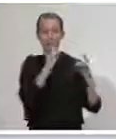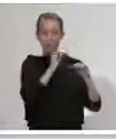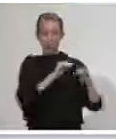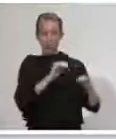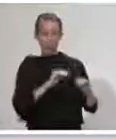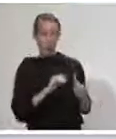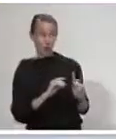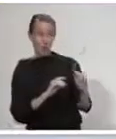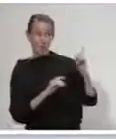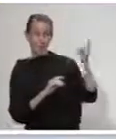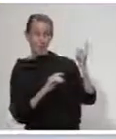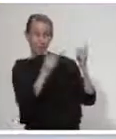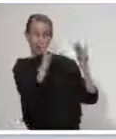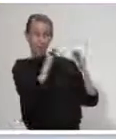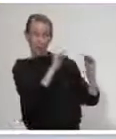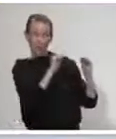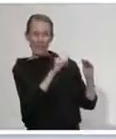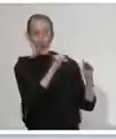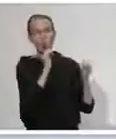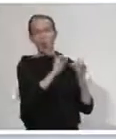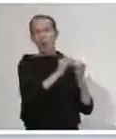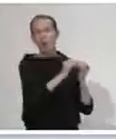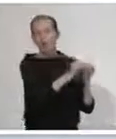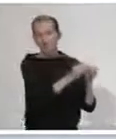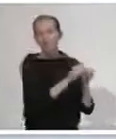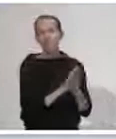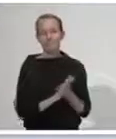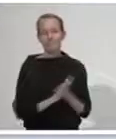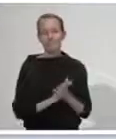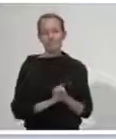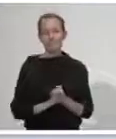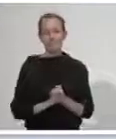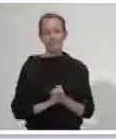to directly and to talk through all of the issues that may come with. Prime